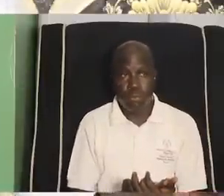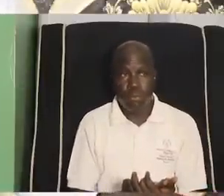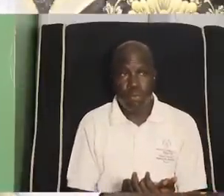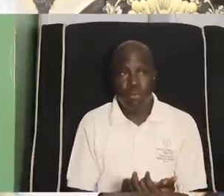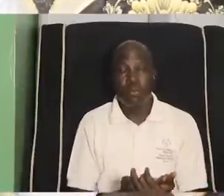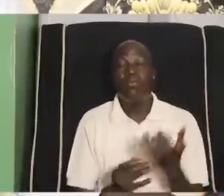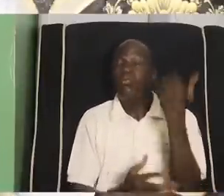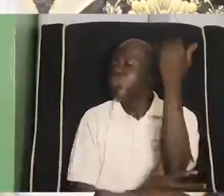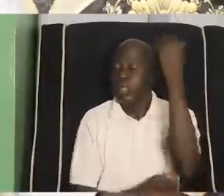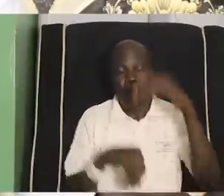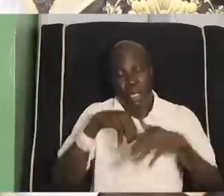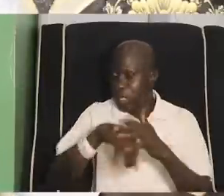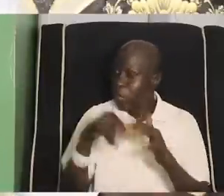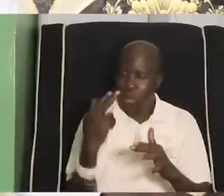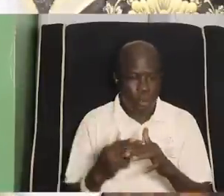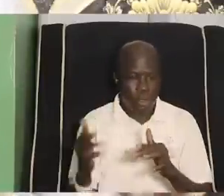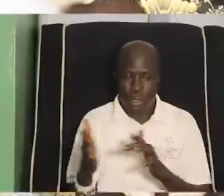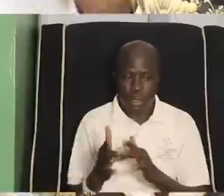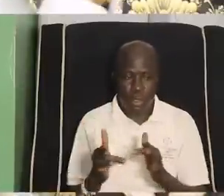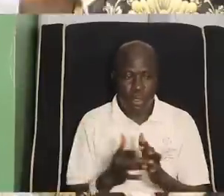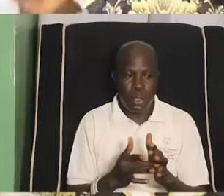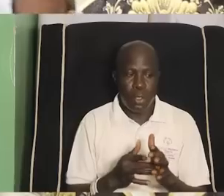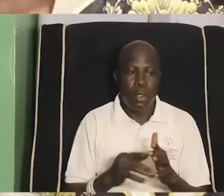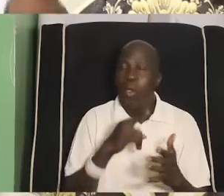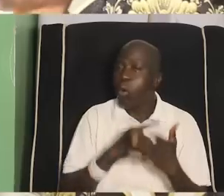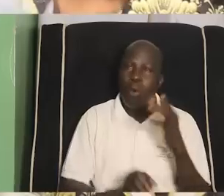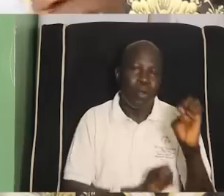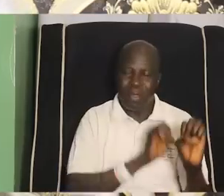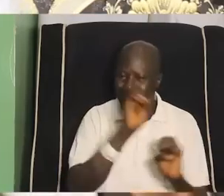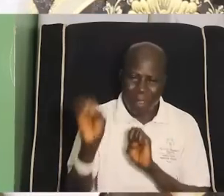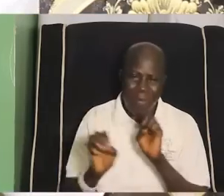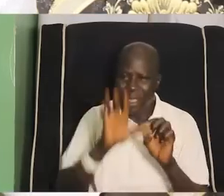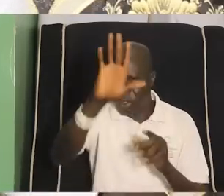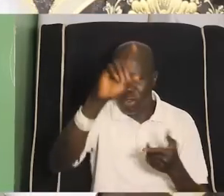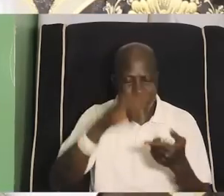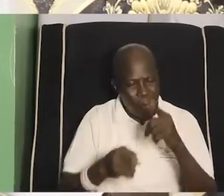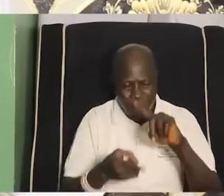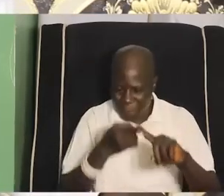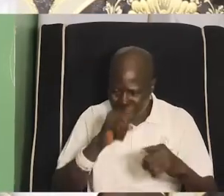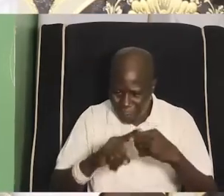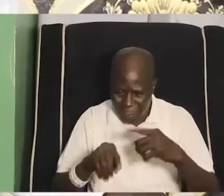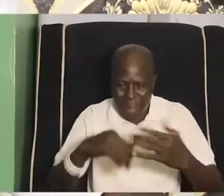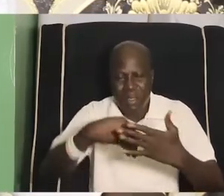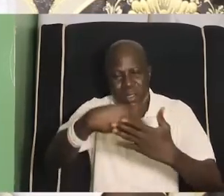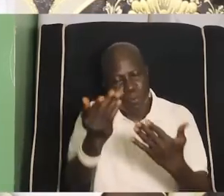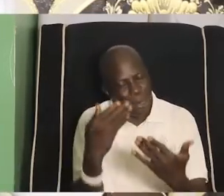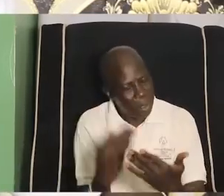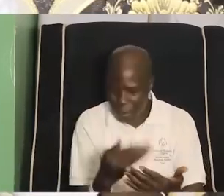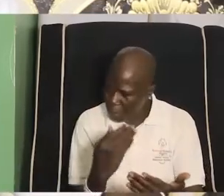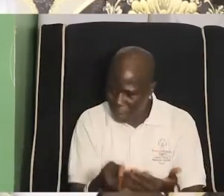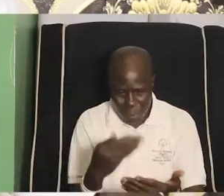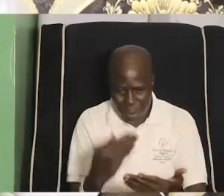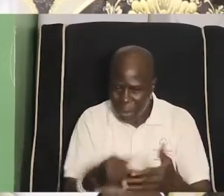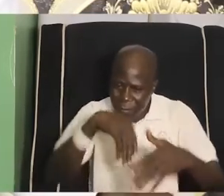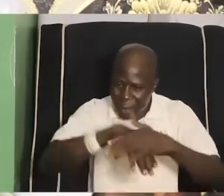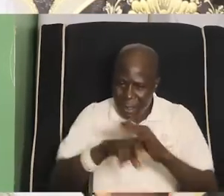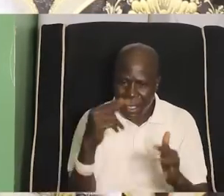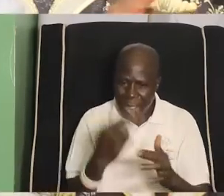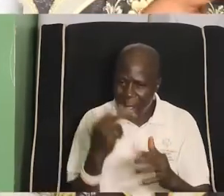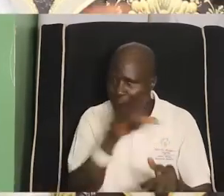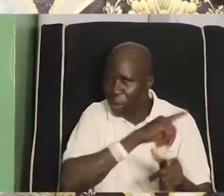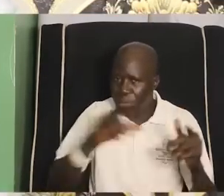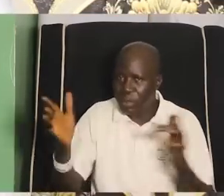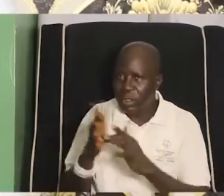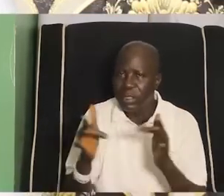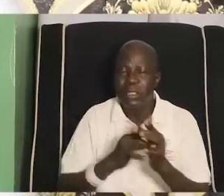Krabella Golebada. In the name of Jesus. If you have better thing for what time. Where your mates are coming with money. In La Bragada. In the name of Jesus. Lord,